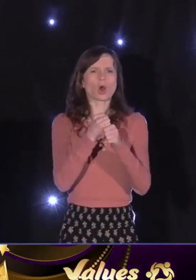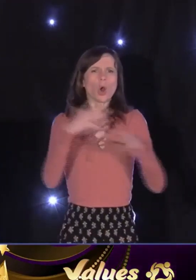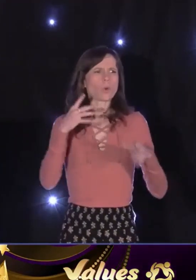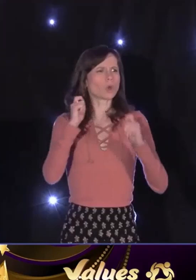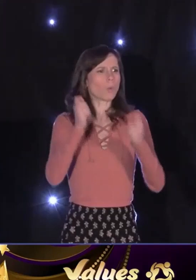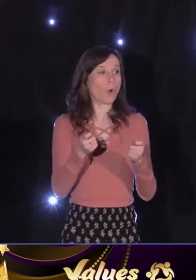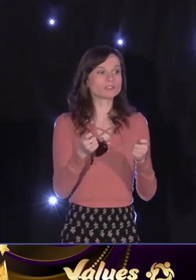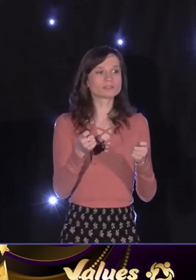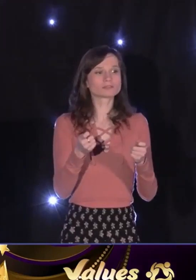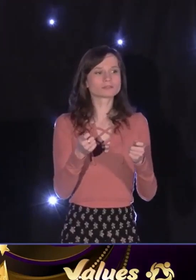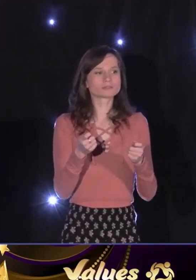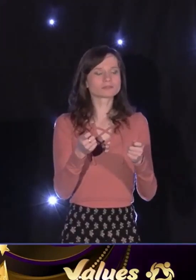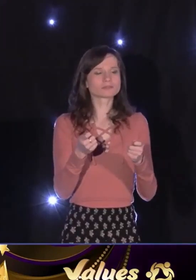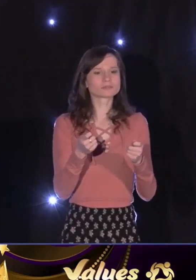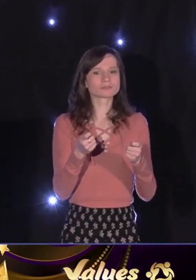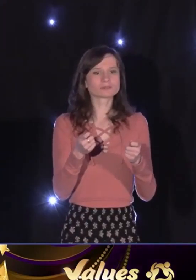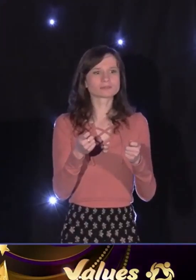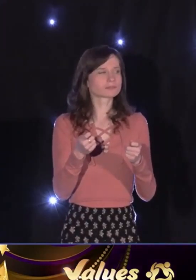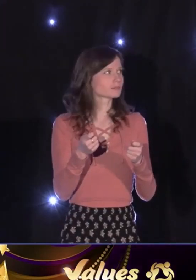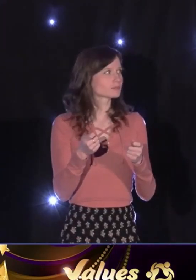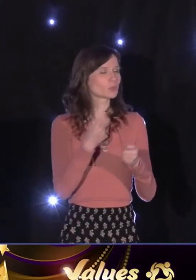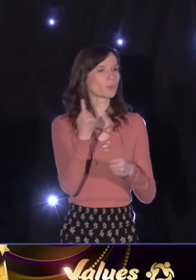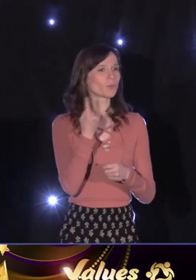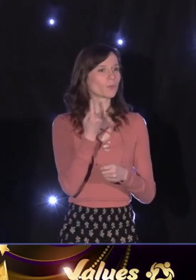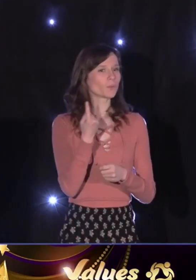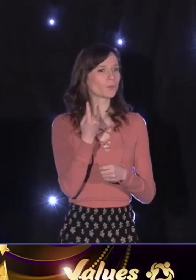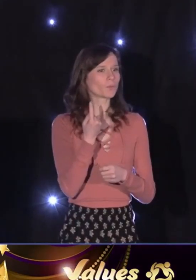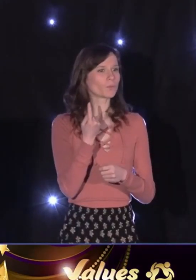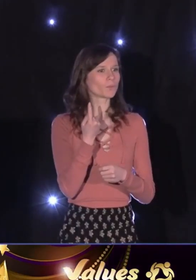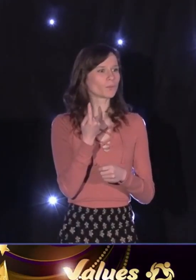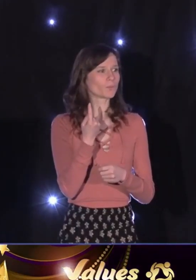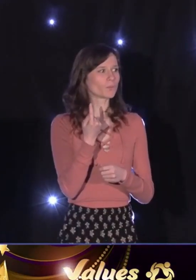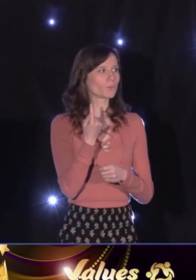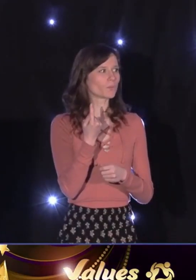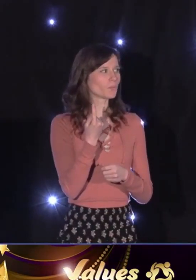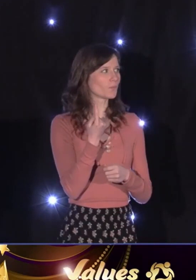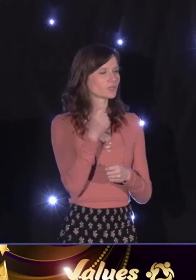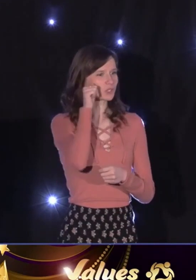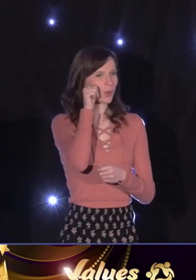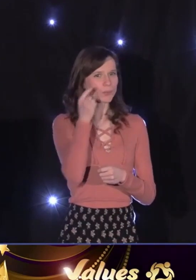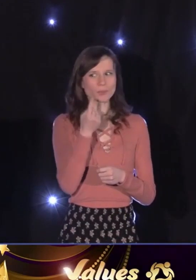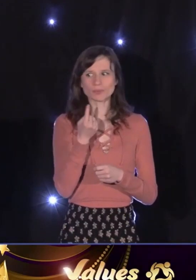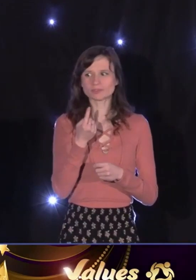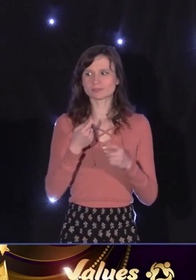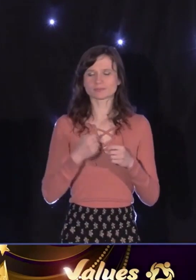Gold award goes to Zinnia. Put it up for